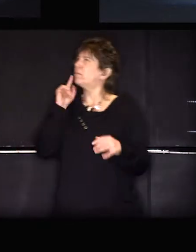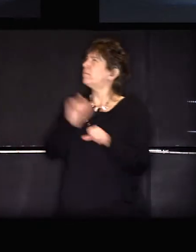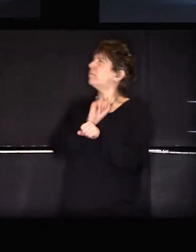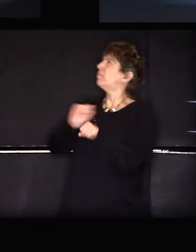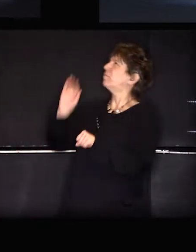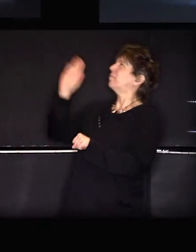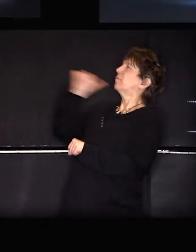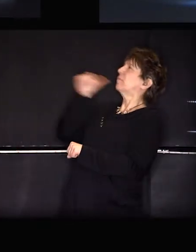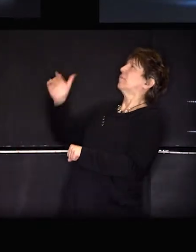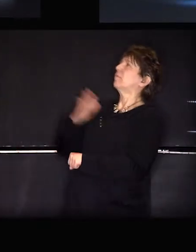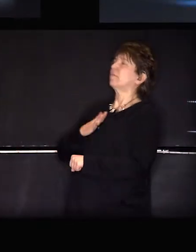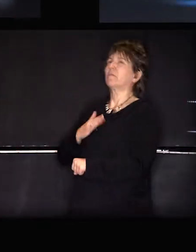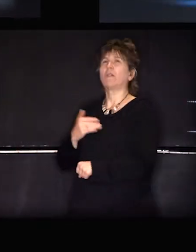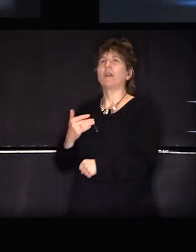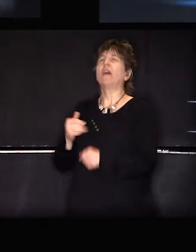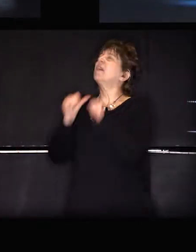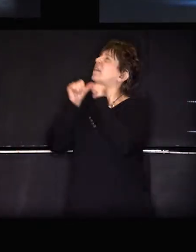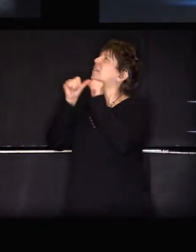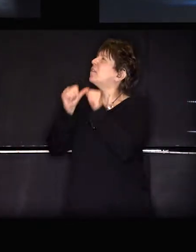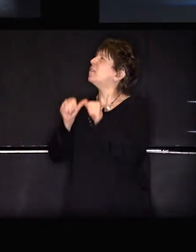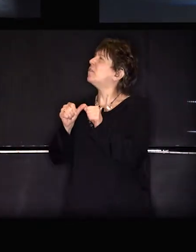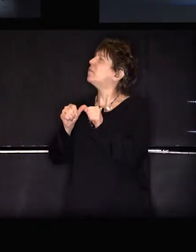we know that the battle belongs to you.